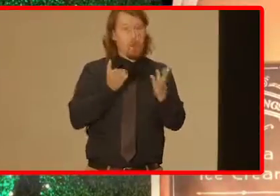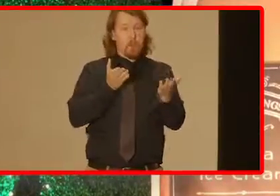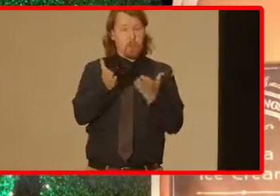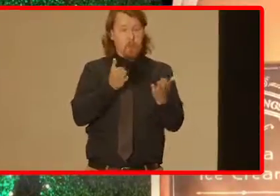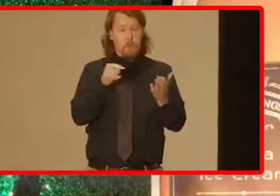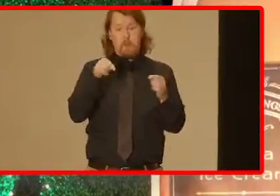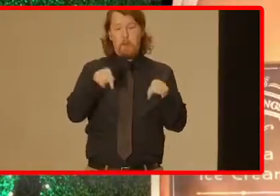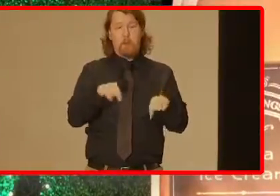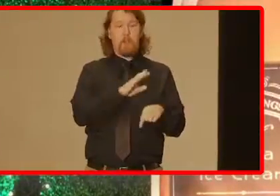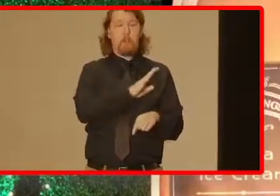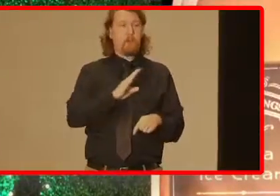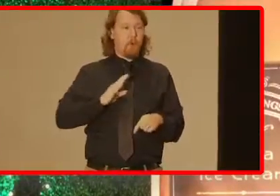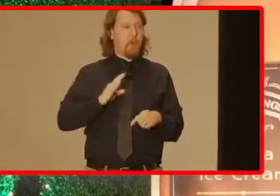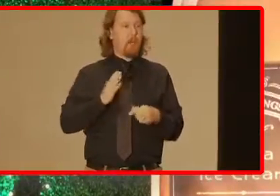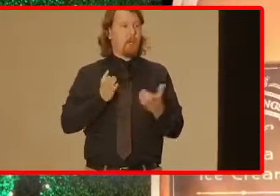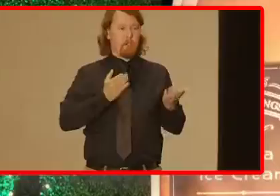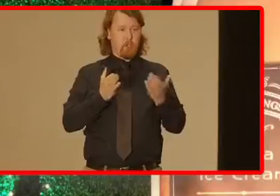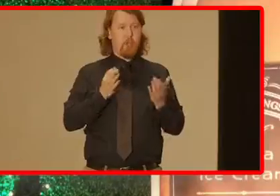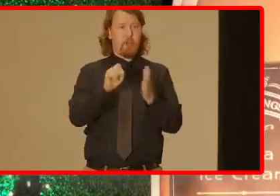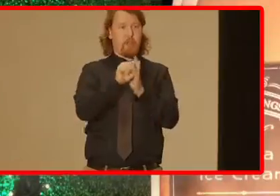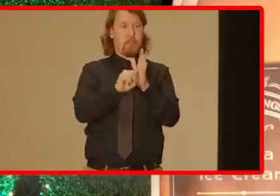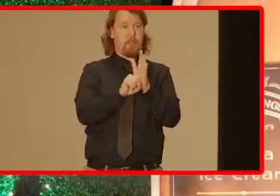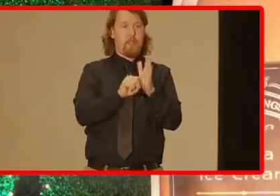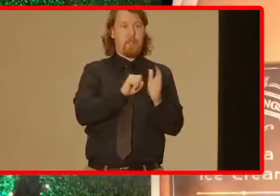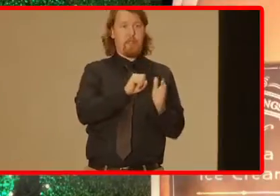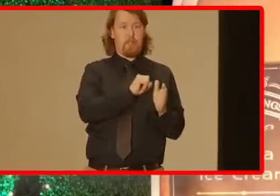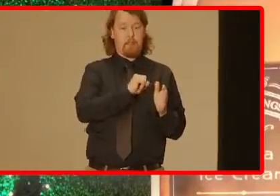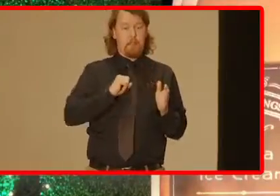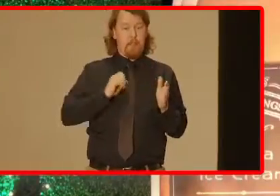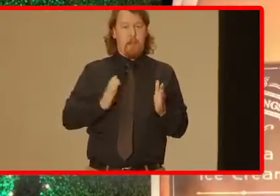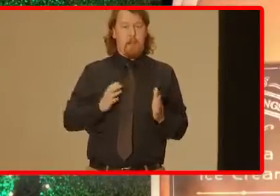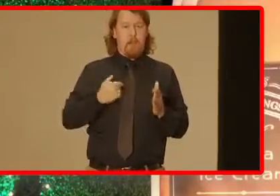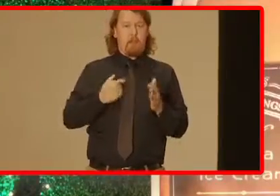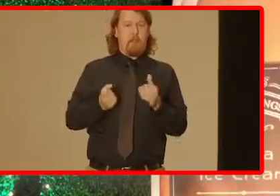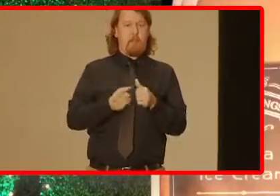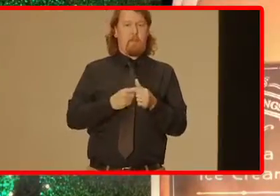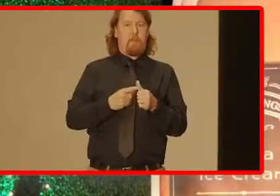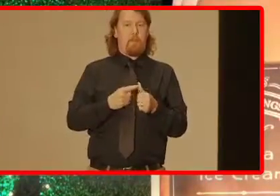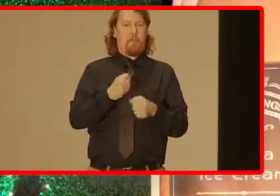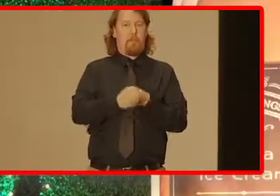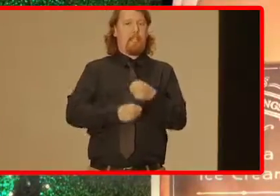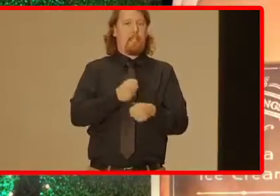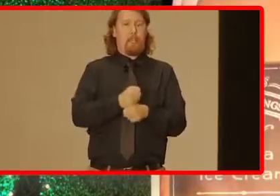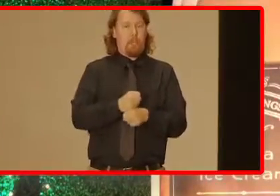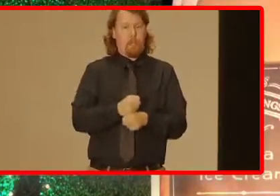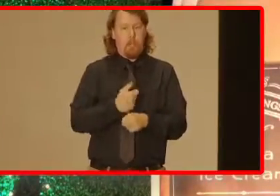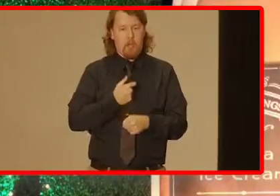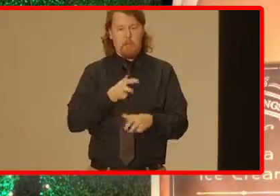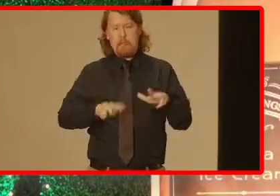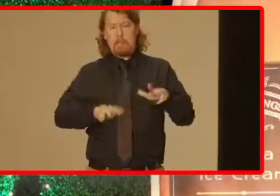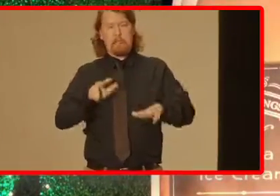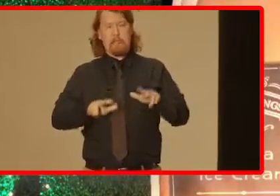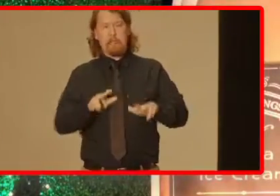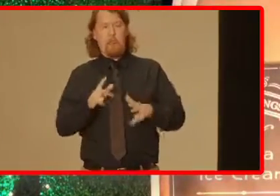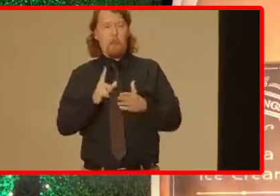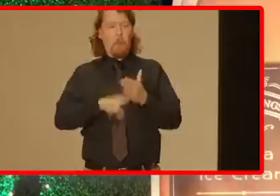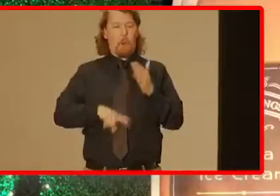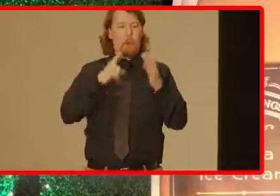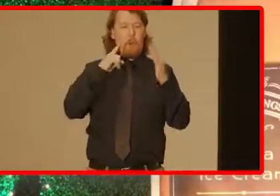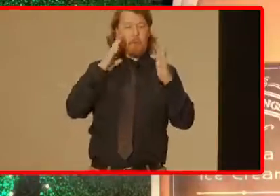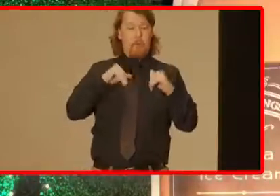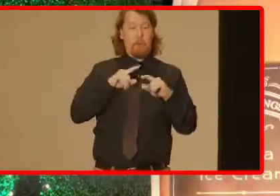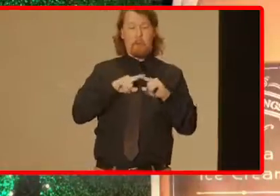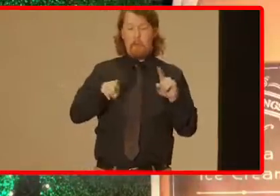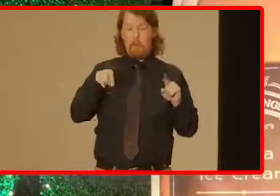board and also in the state Senate. As a freshman senator, I really didn't know what to expect my first year, but the Family Cafe approached